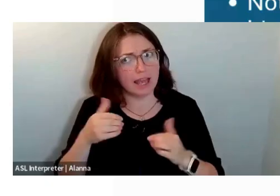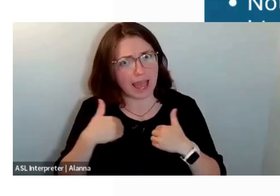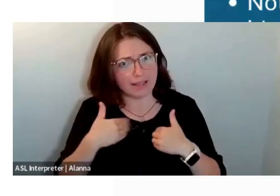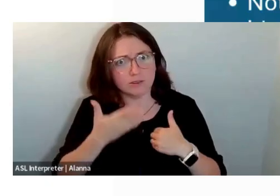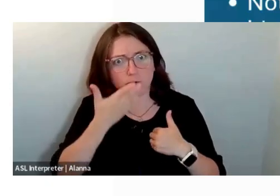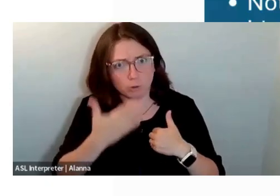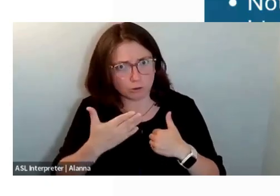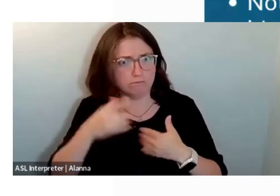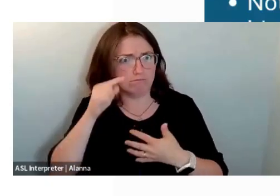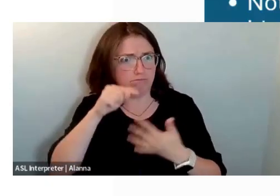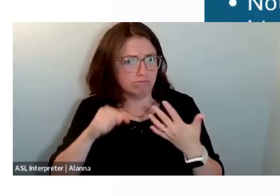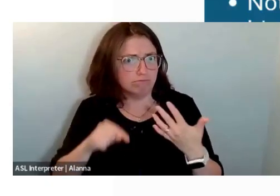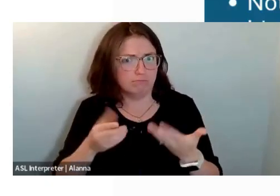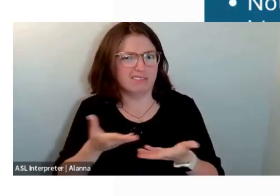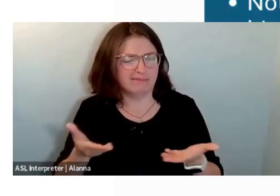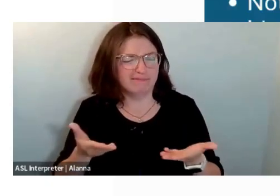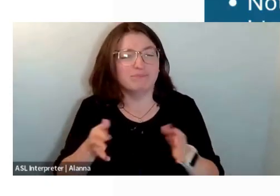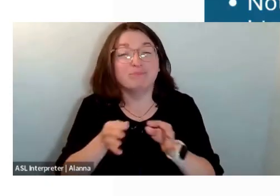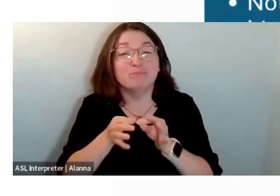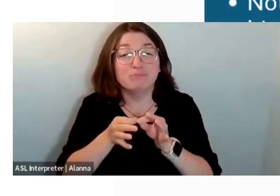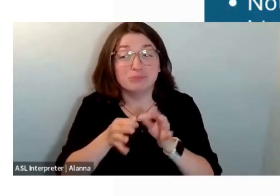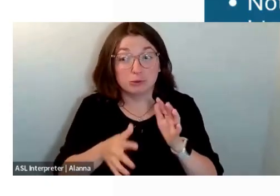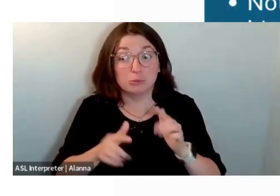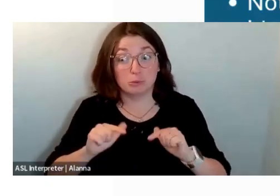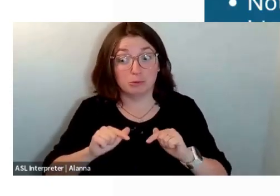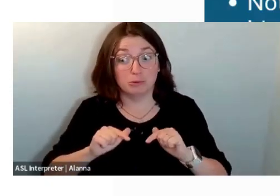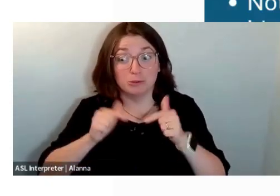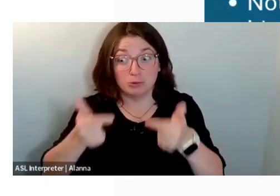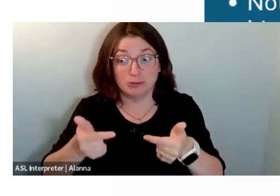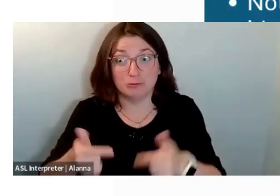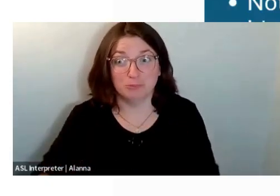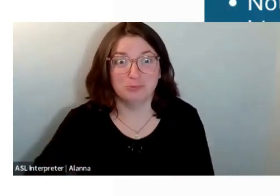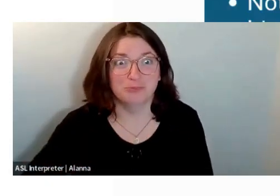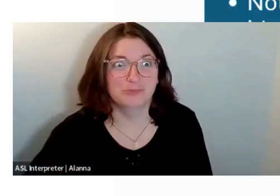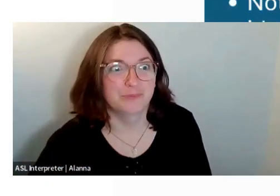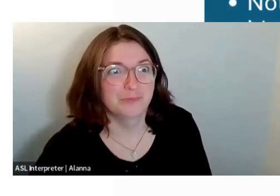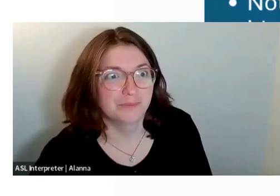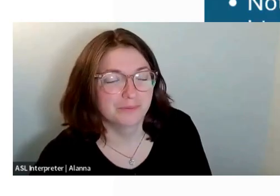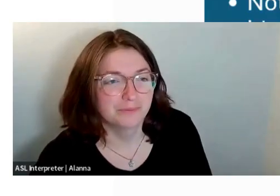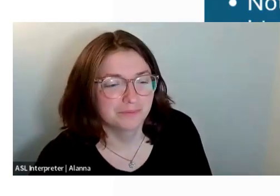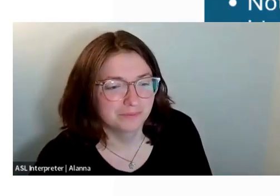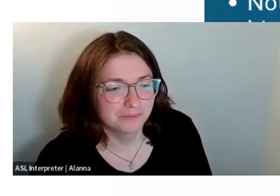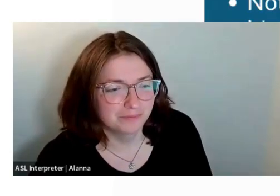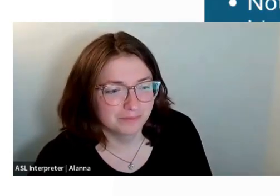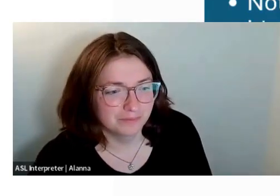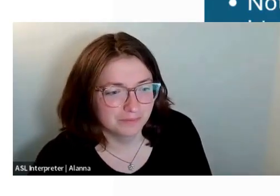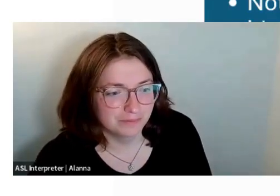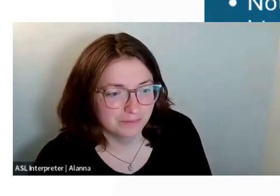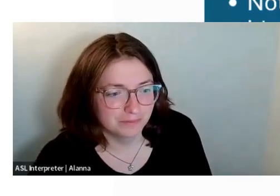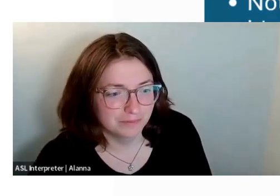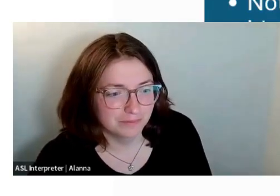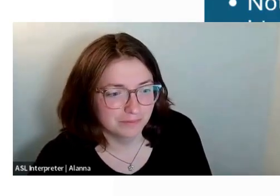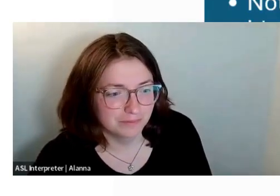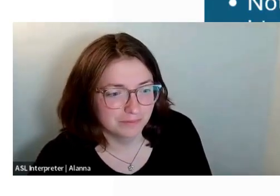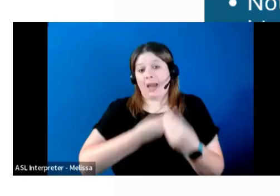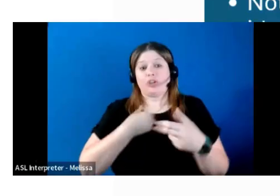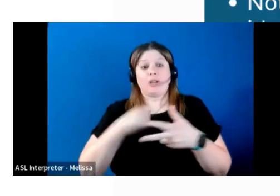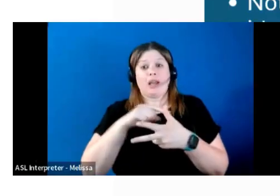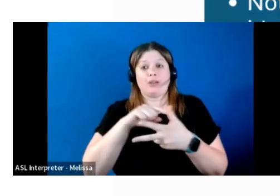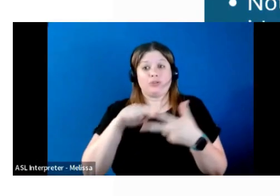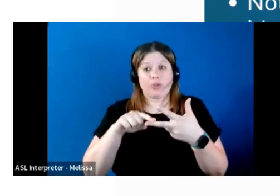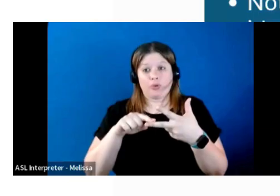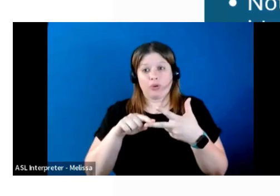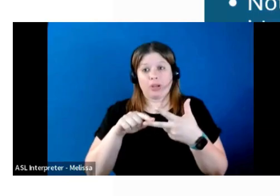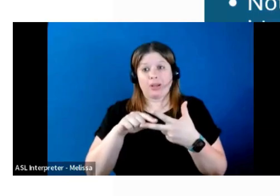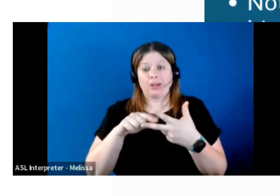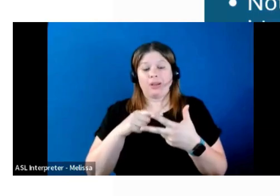components. So body compassion has three core components: diffusion, acceptance,